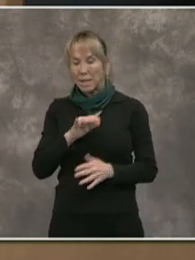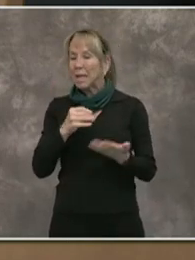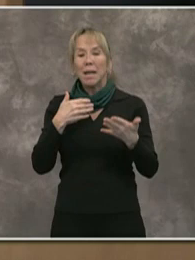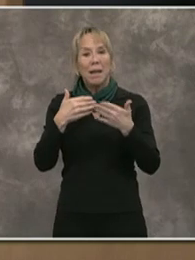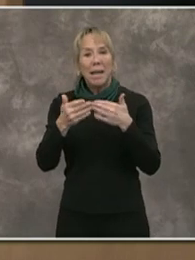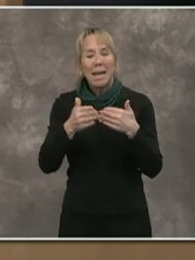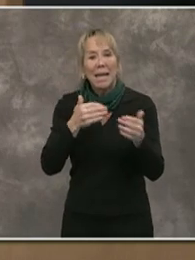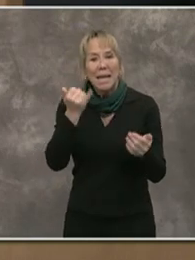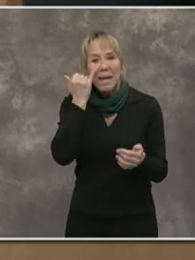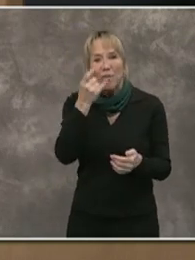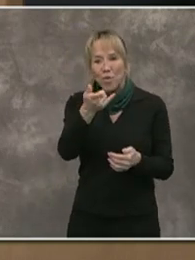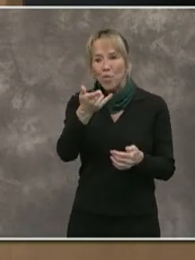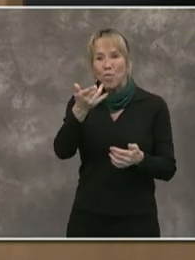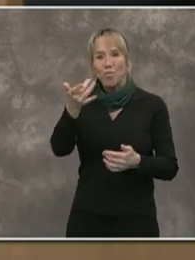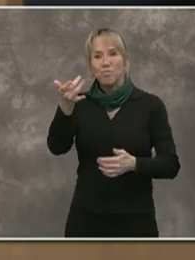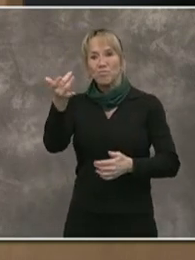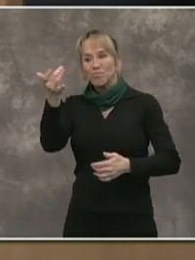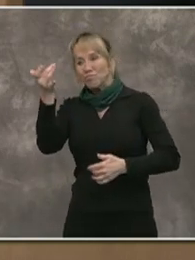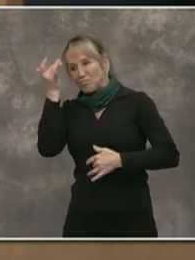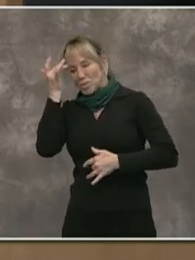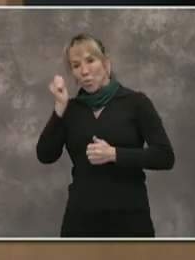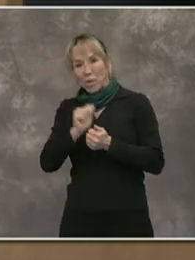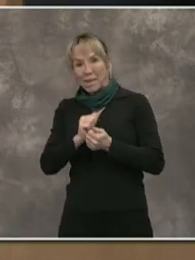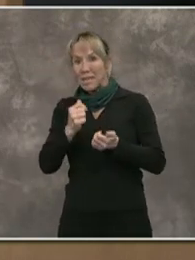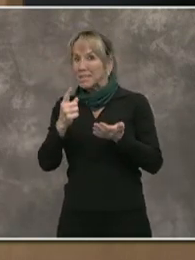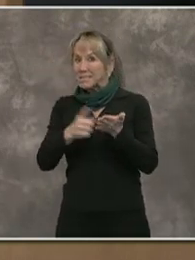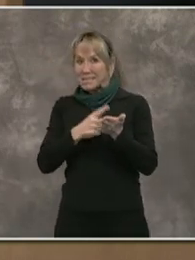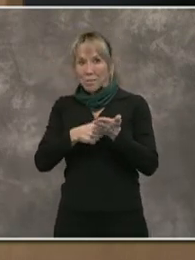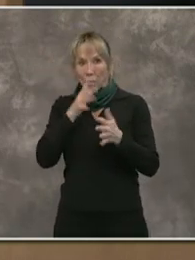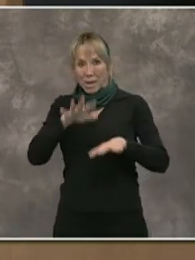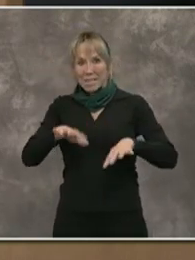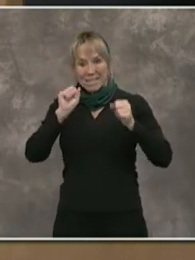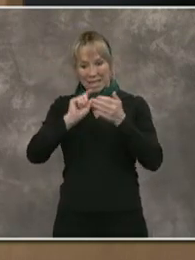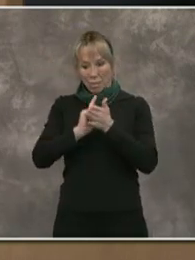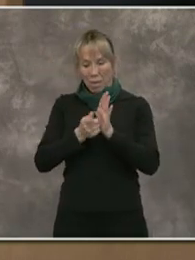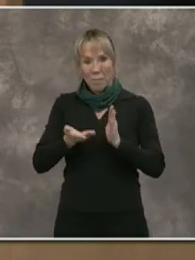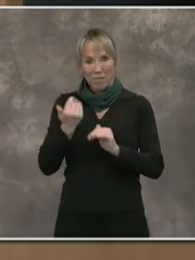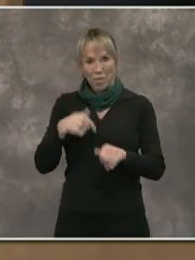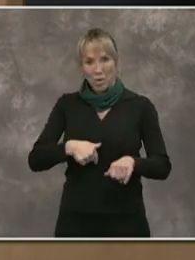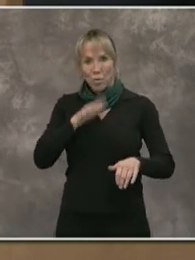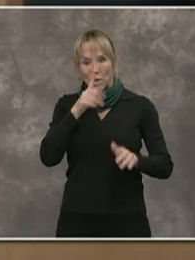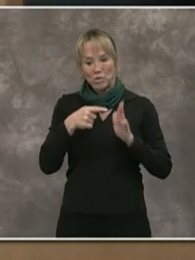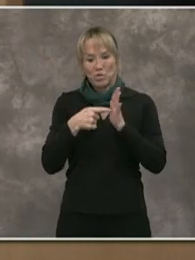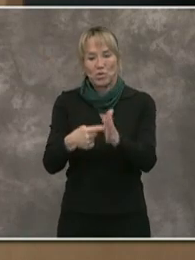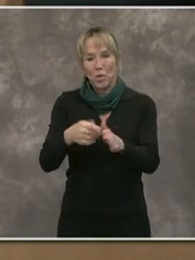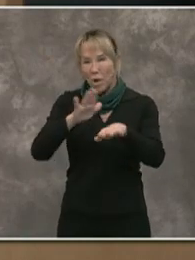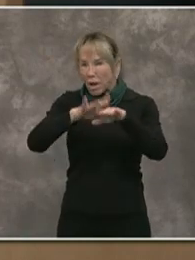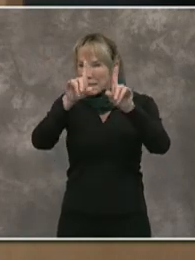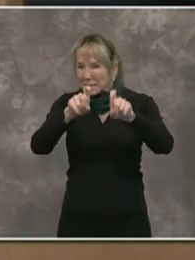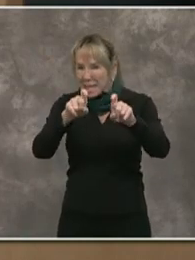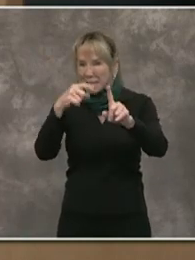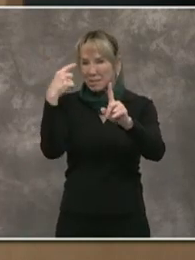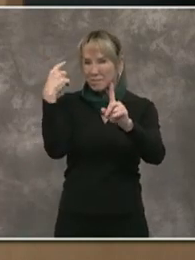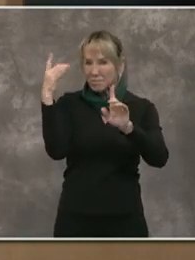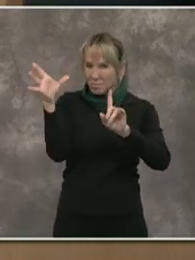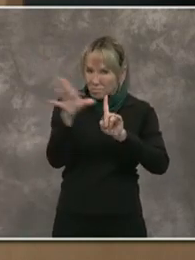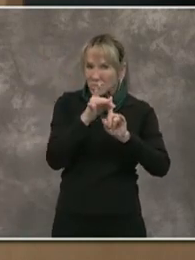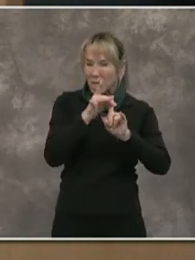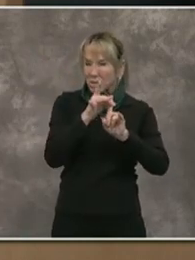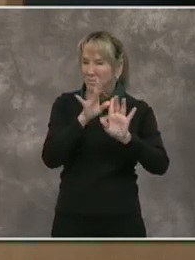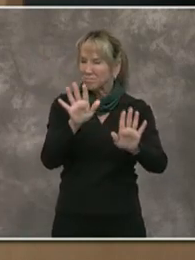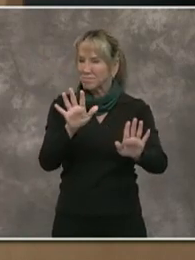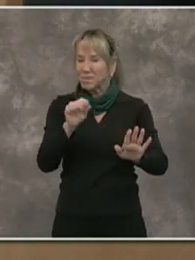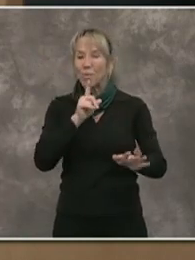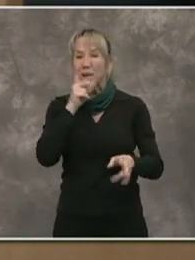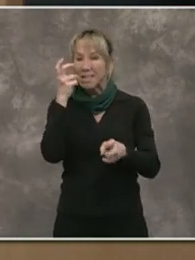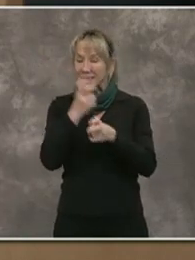have the disease. So again, very difficult to interpret. And frankly, I wouldn't really want to interpret it without a